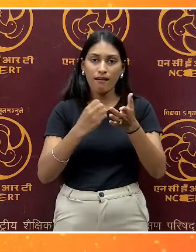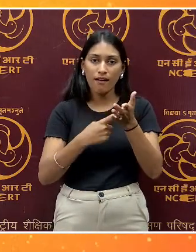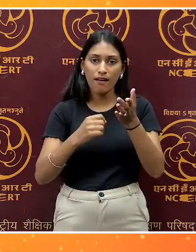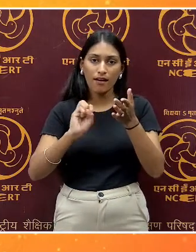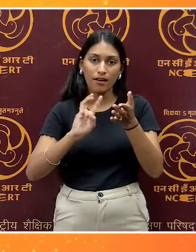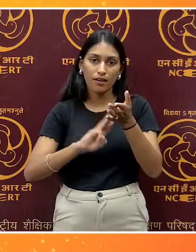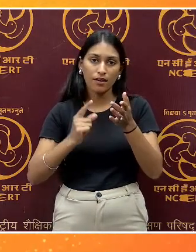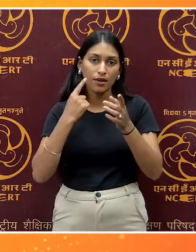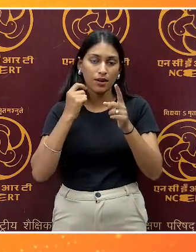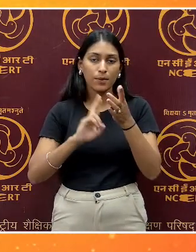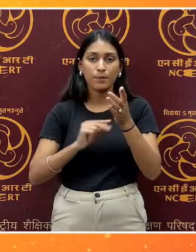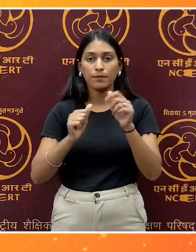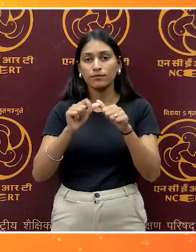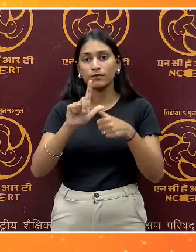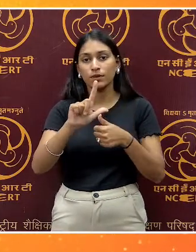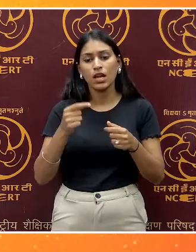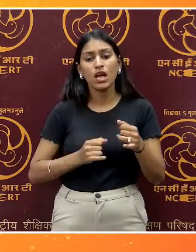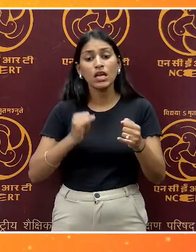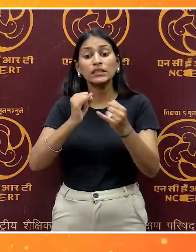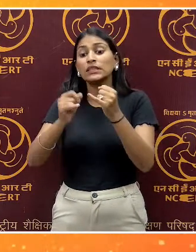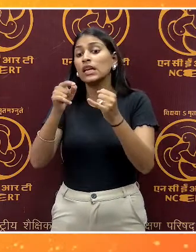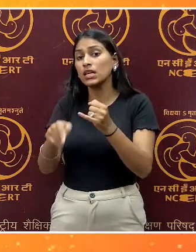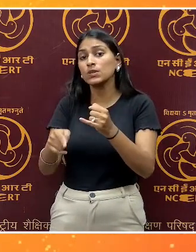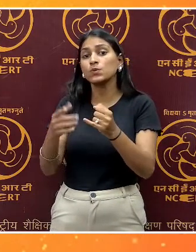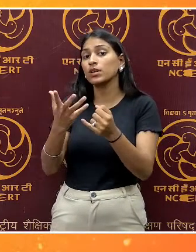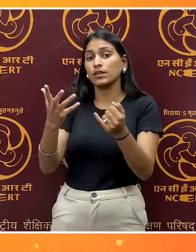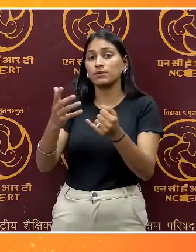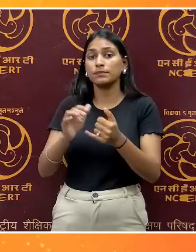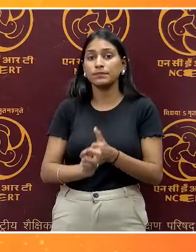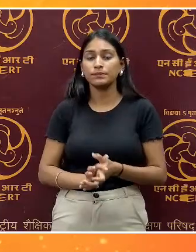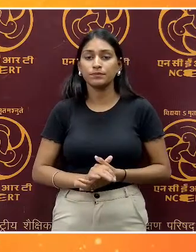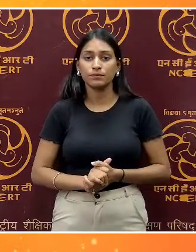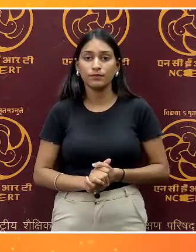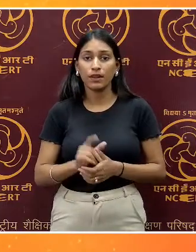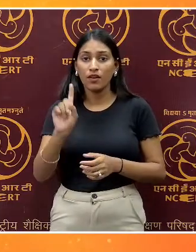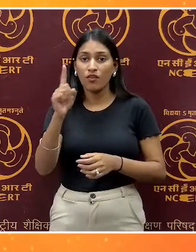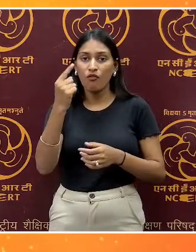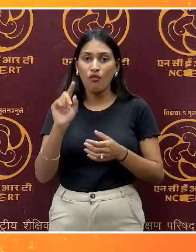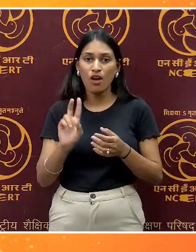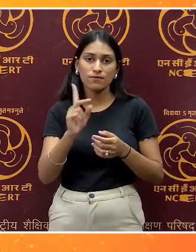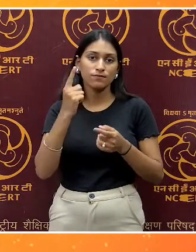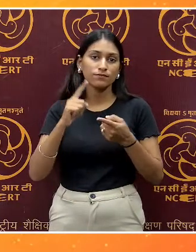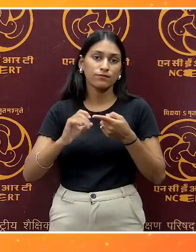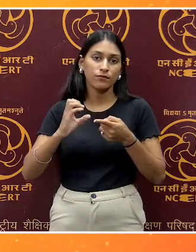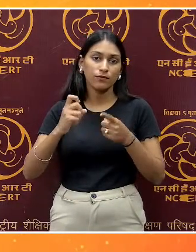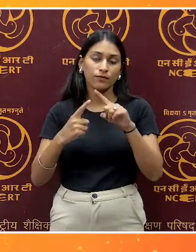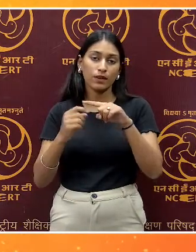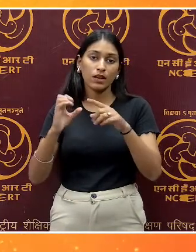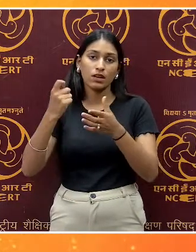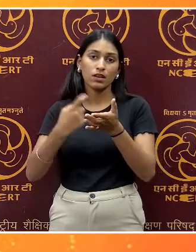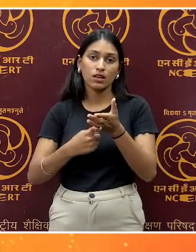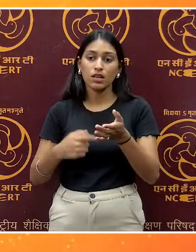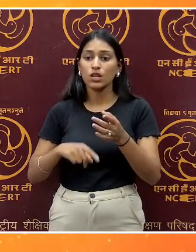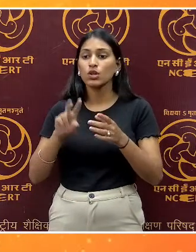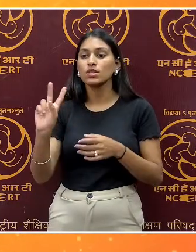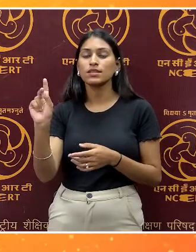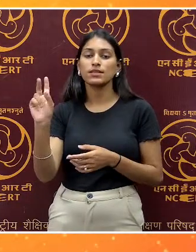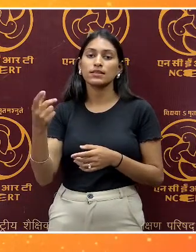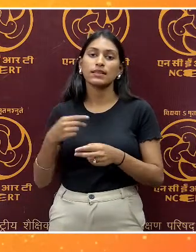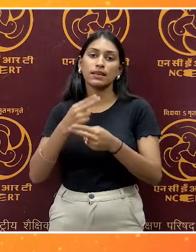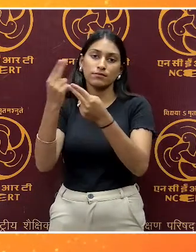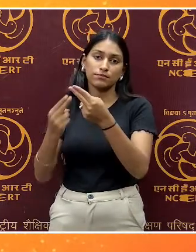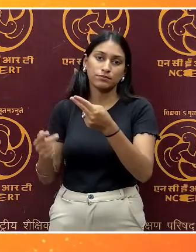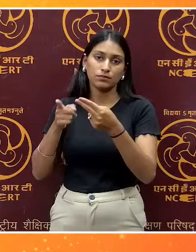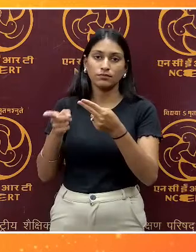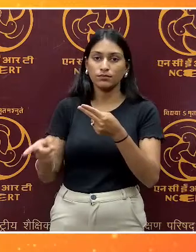added is the initial point for the second vector. So, where first vector ends, you will draw the second vector, and the